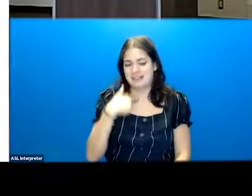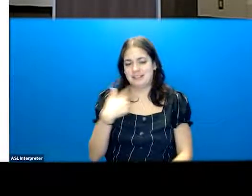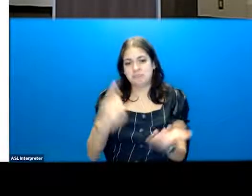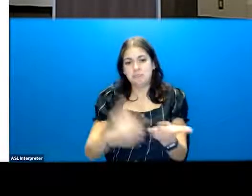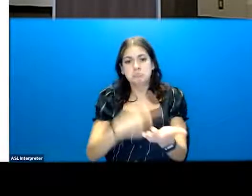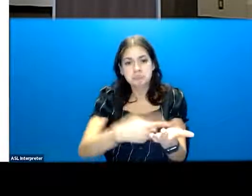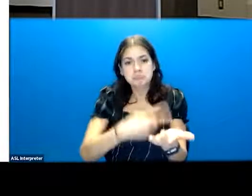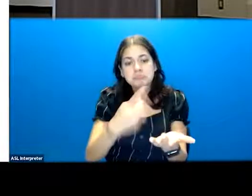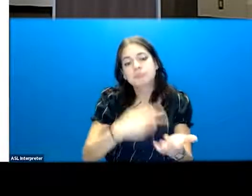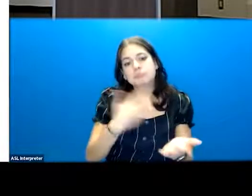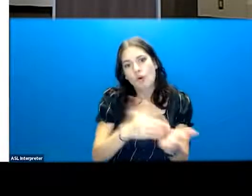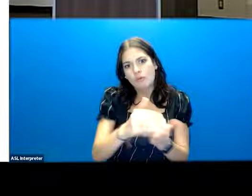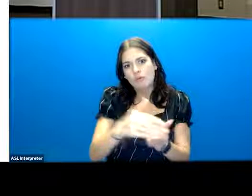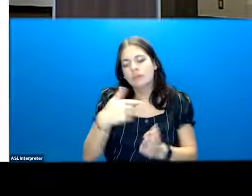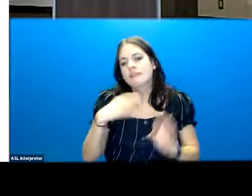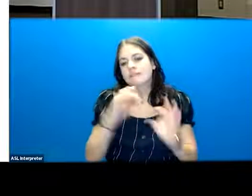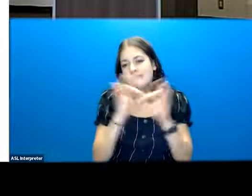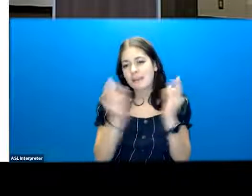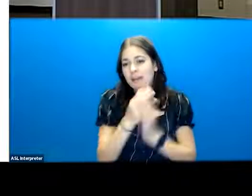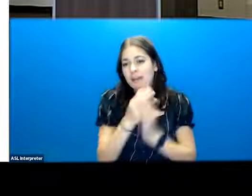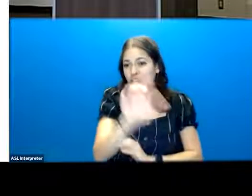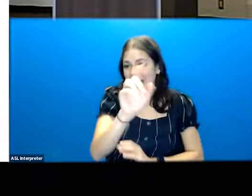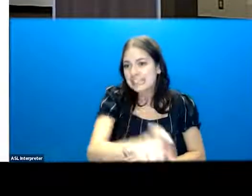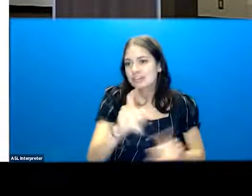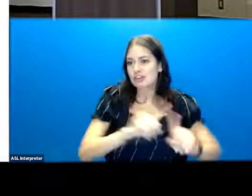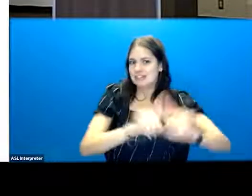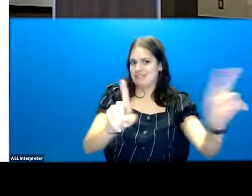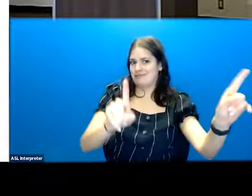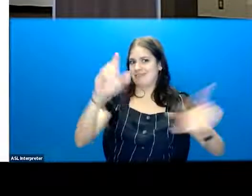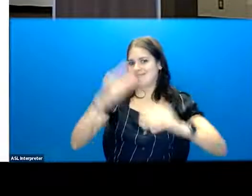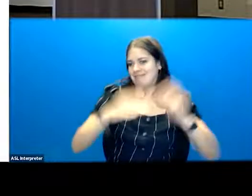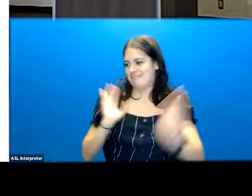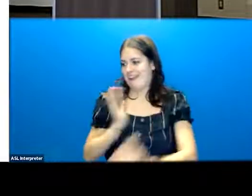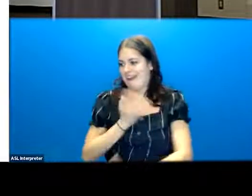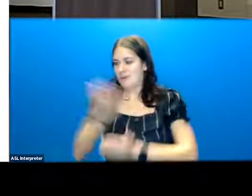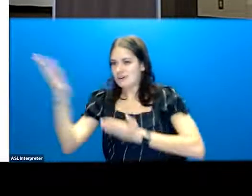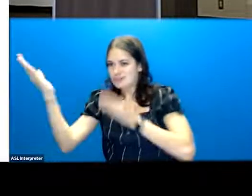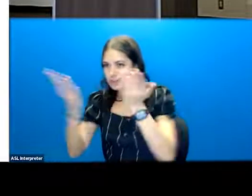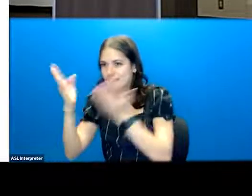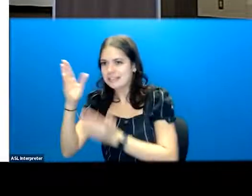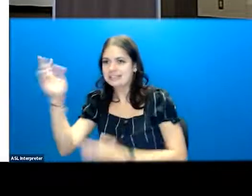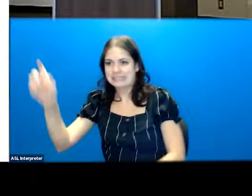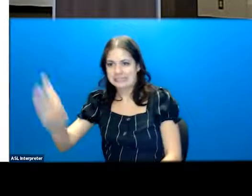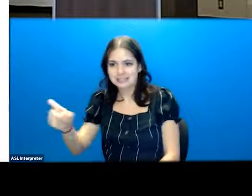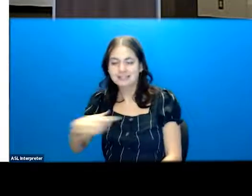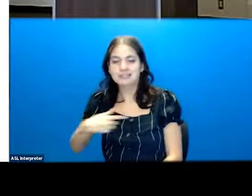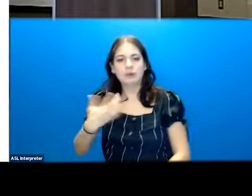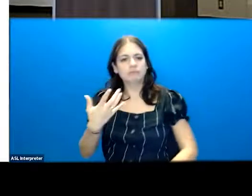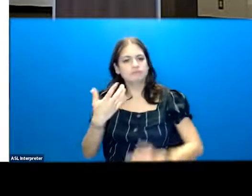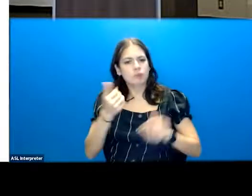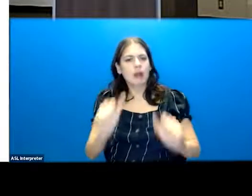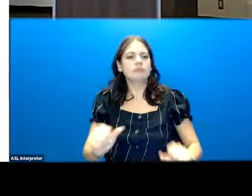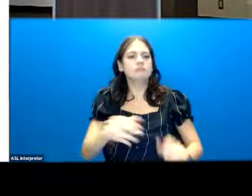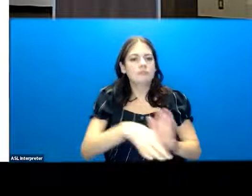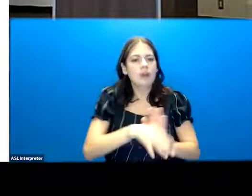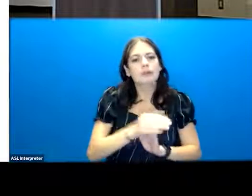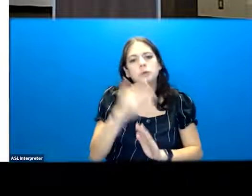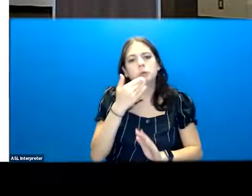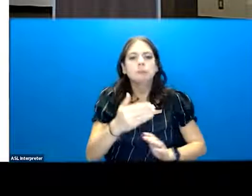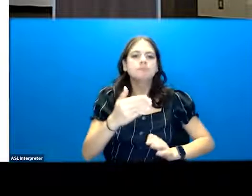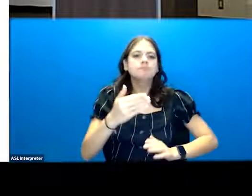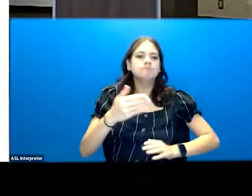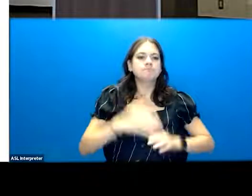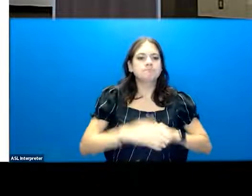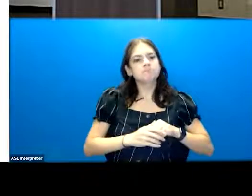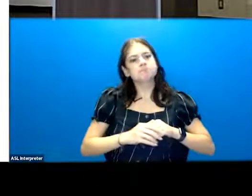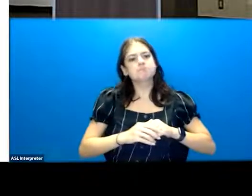time, family members' needs are also very different from service users' needs. And so finding a good level